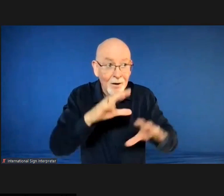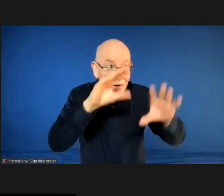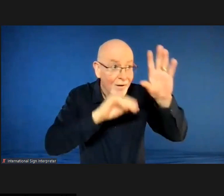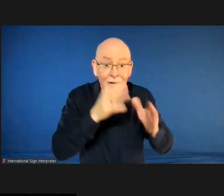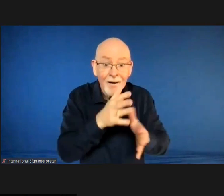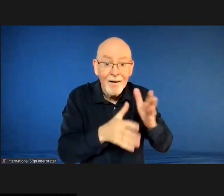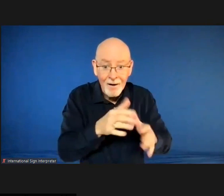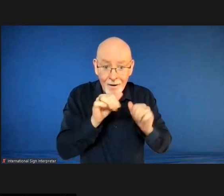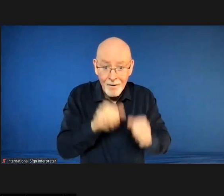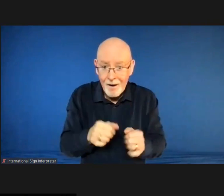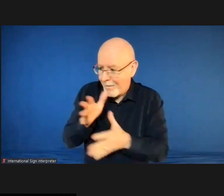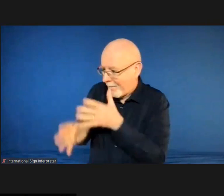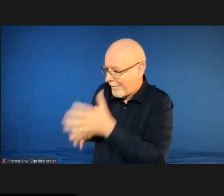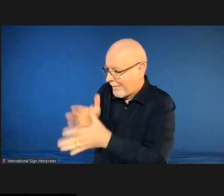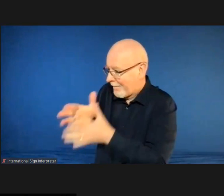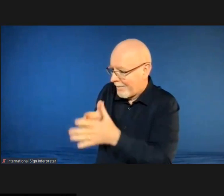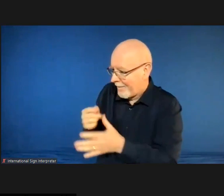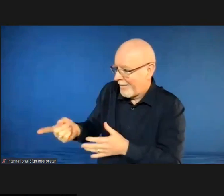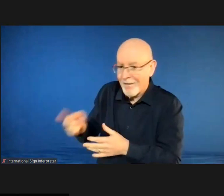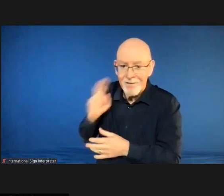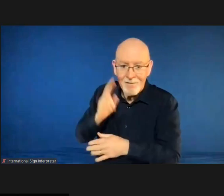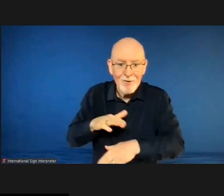or some facts were being read out.